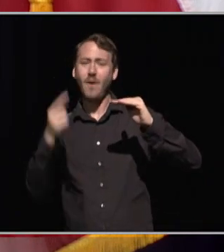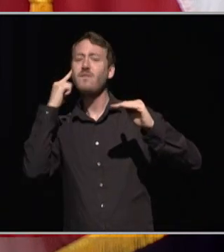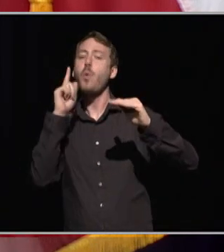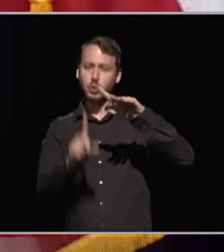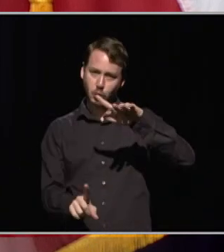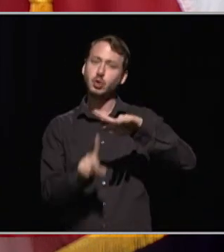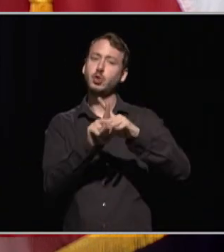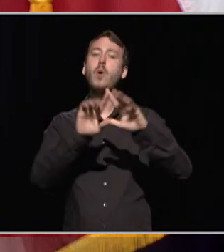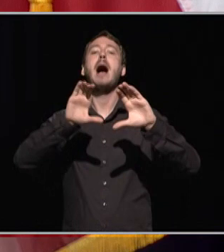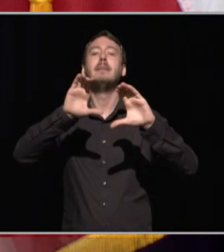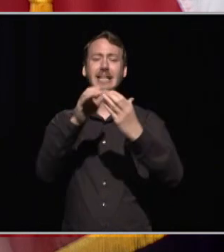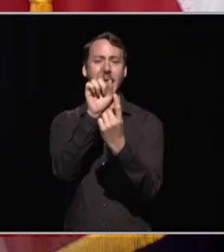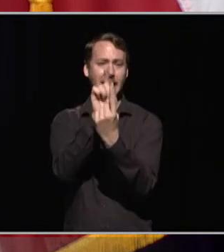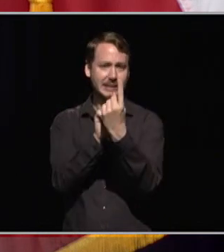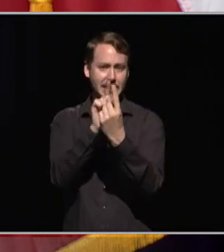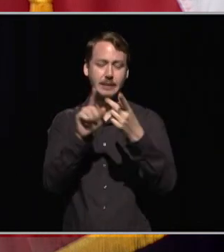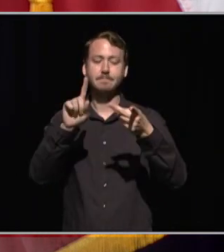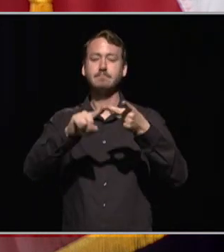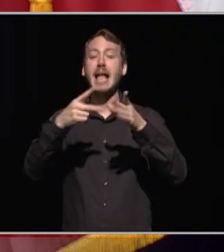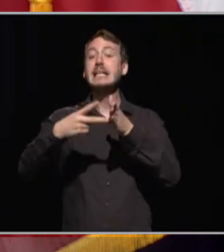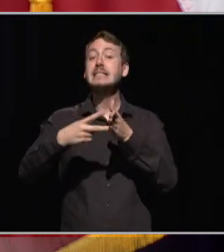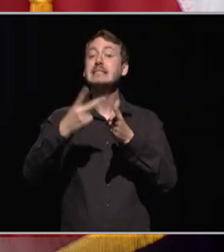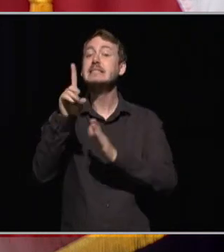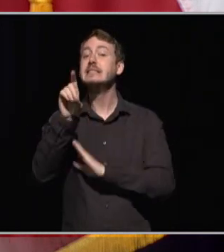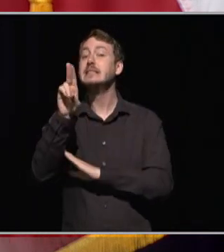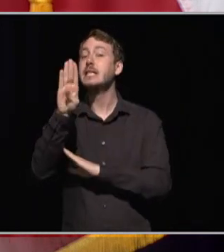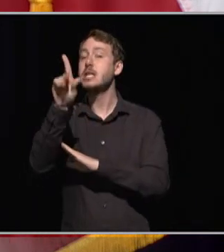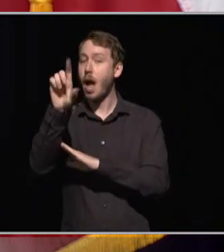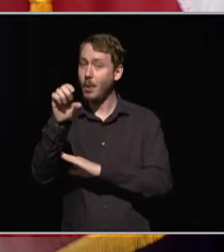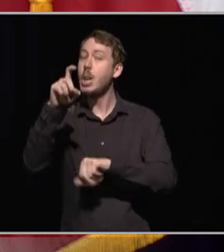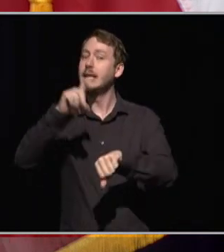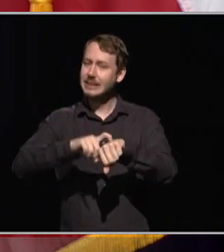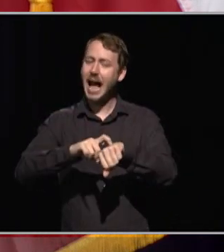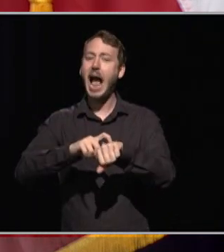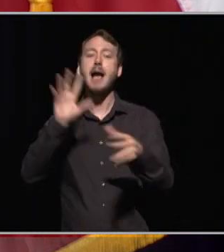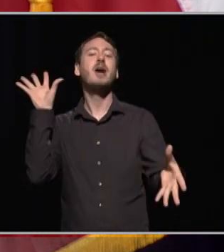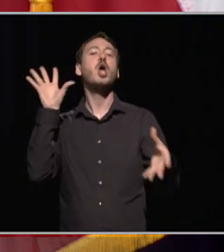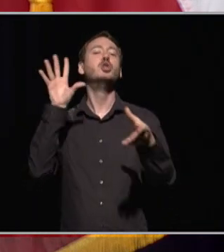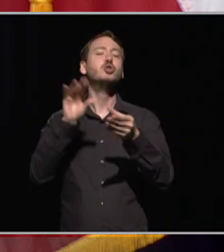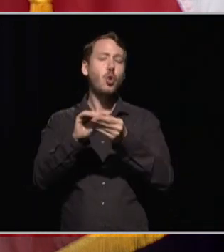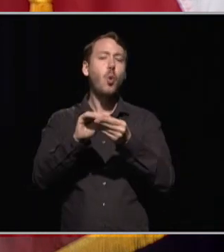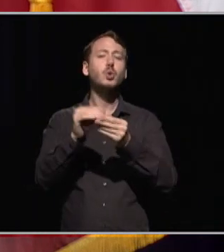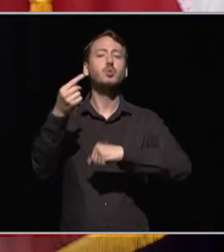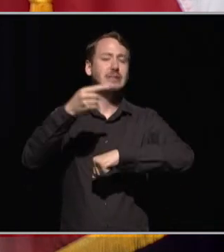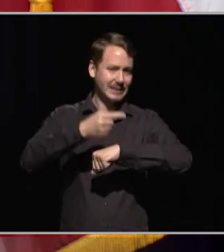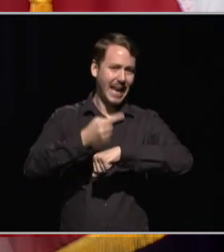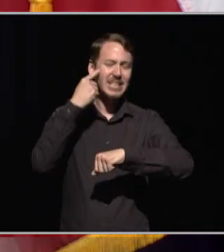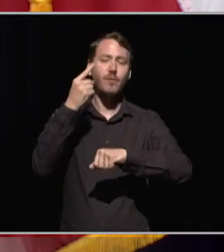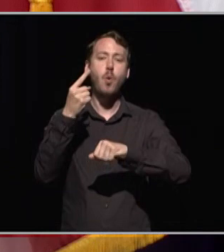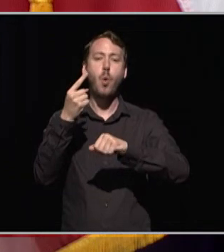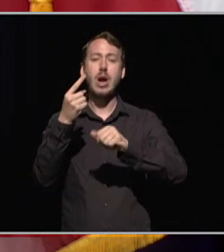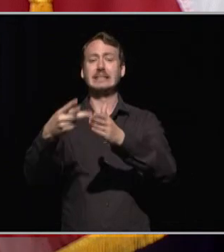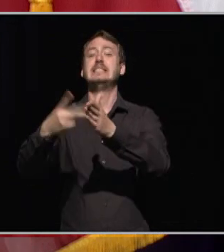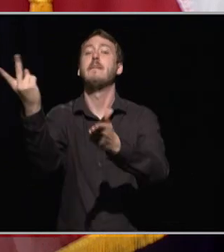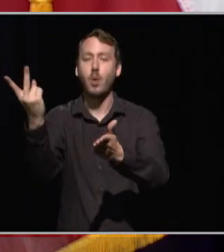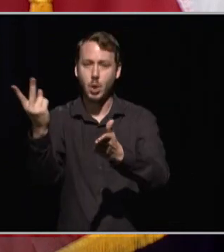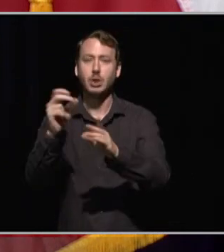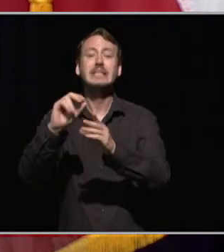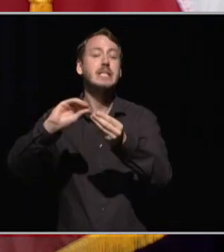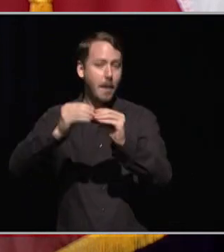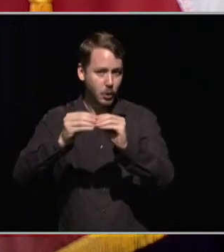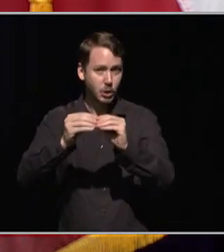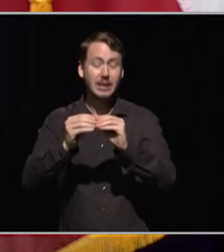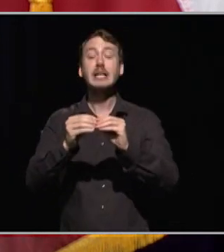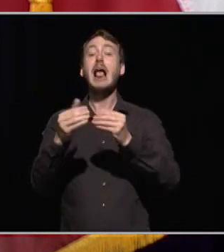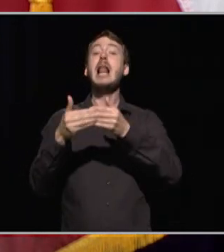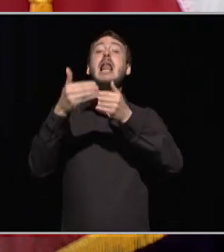schooling. The doubling time, which is the number of days it takes for the total cases to double, increased to 65 days, and we're no longer